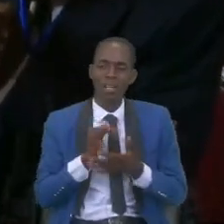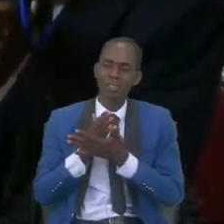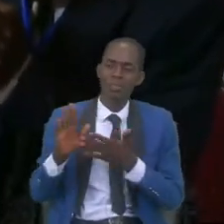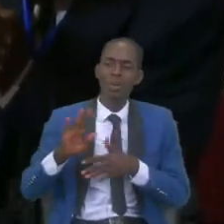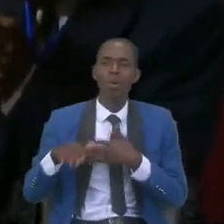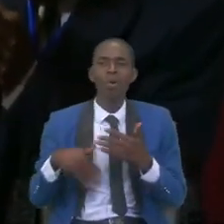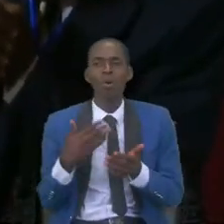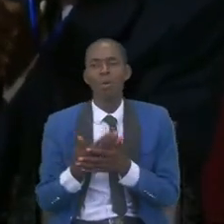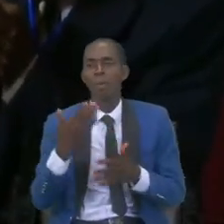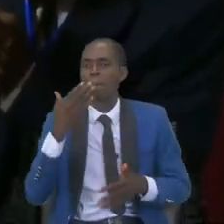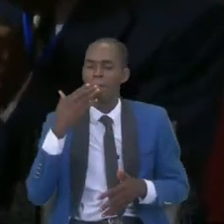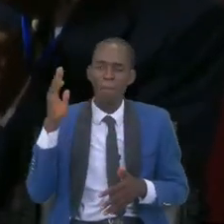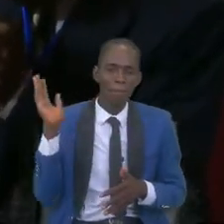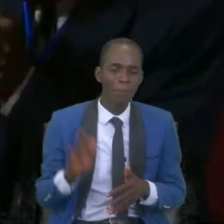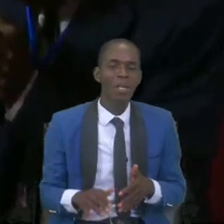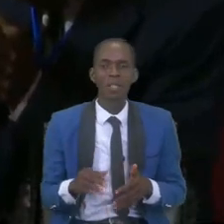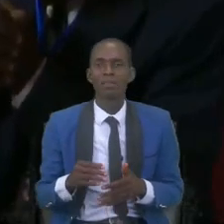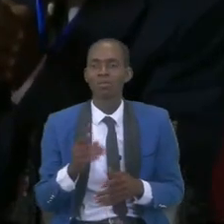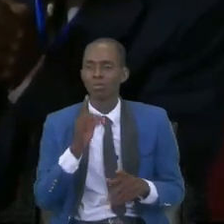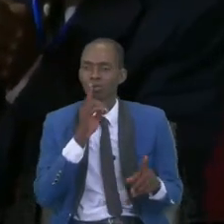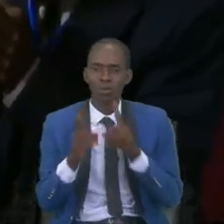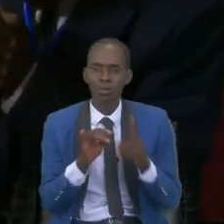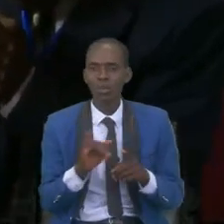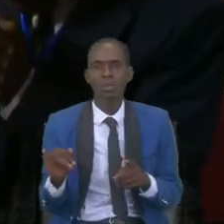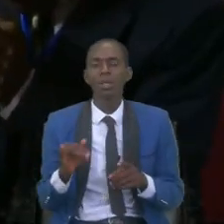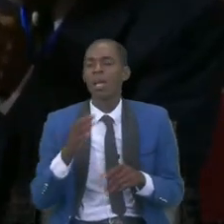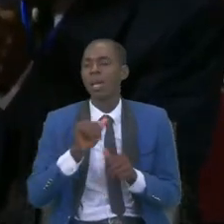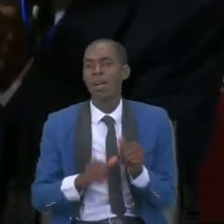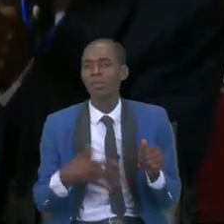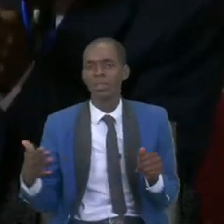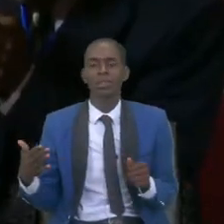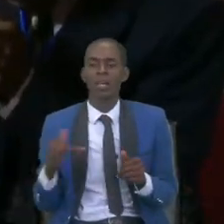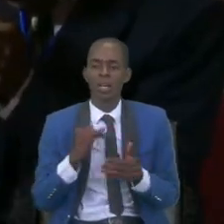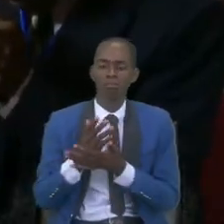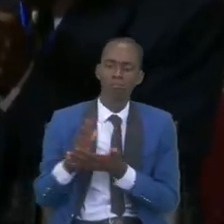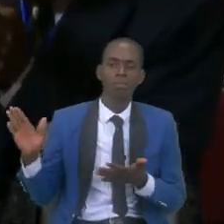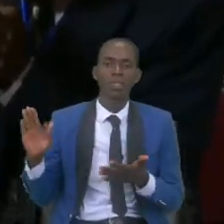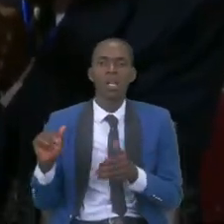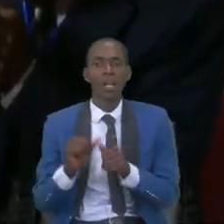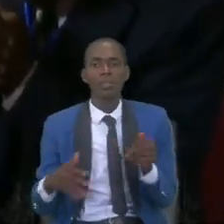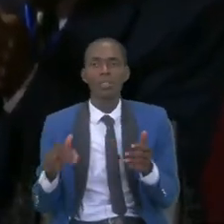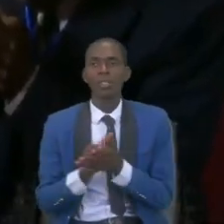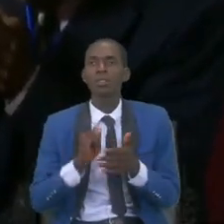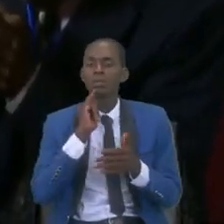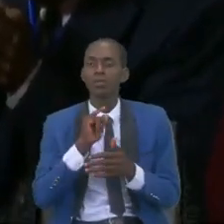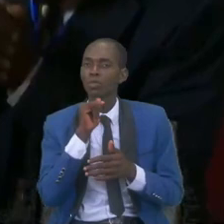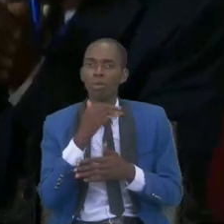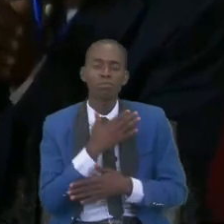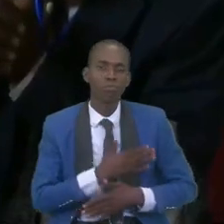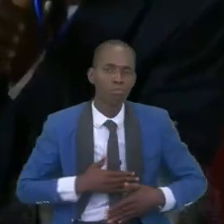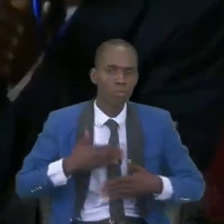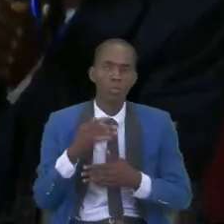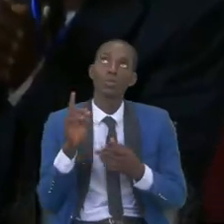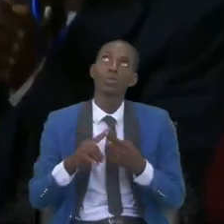evil initiations, I renounce everything that is not pleasant, pleasurable to